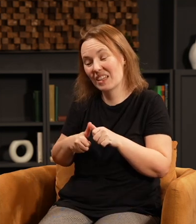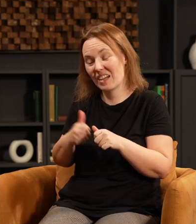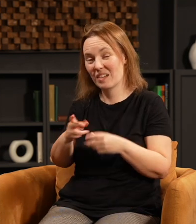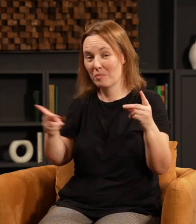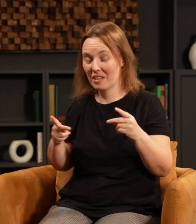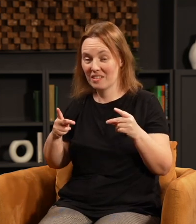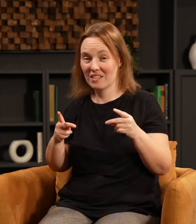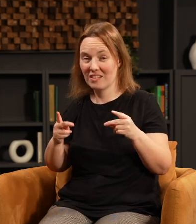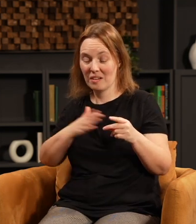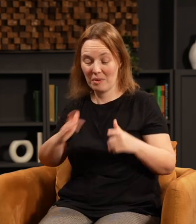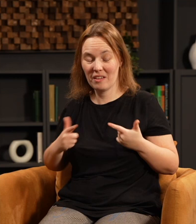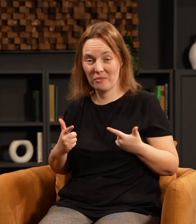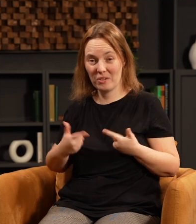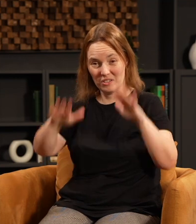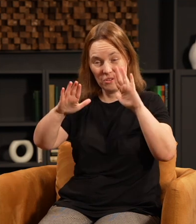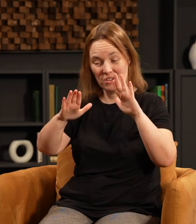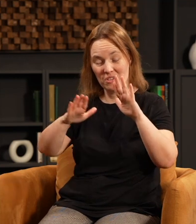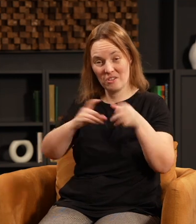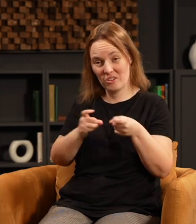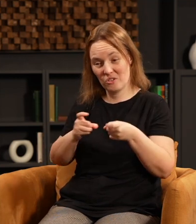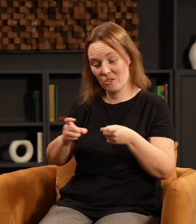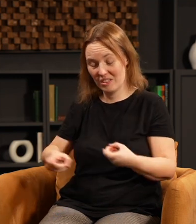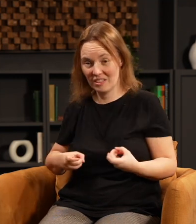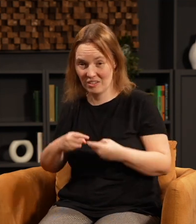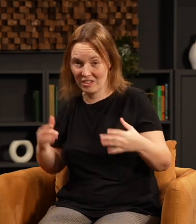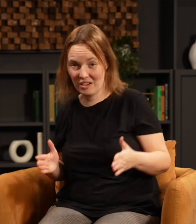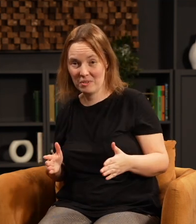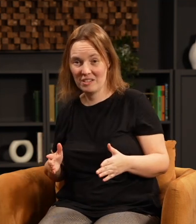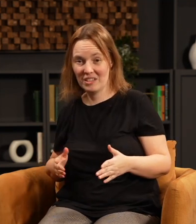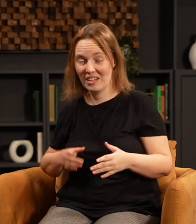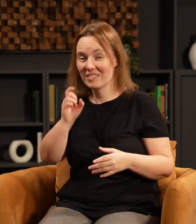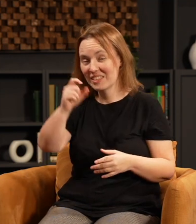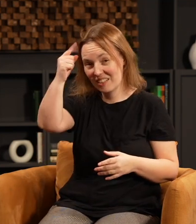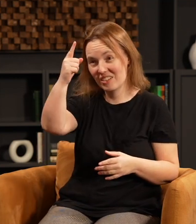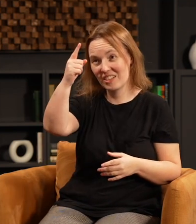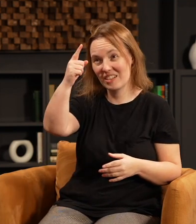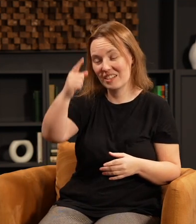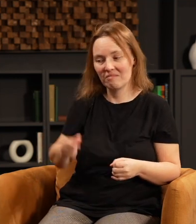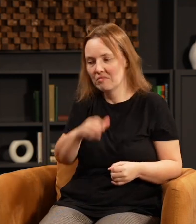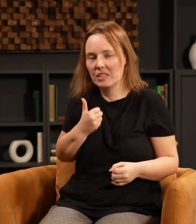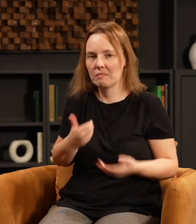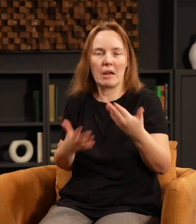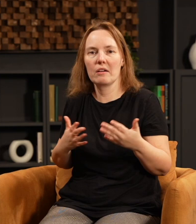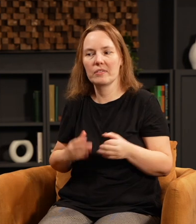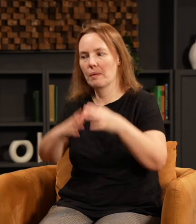surrender control to the enemy or control to sin, I need to understand that it doesn't matter what I think is a big sin, small thing,